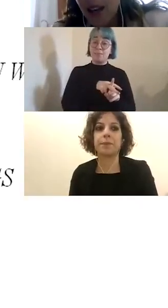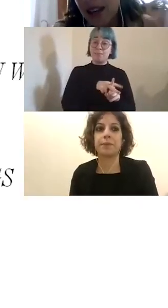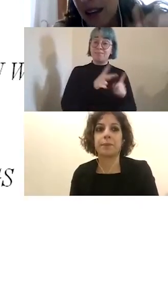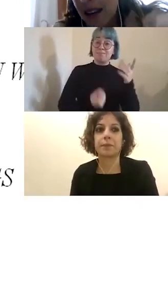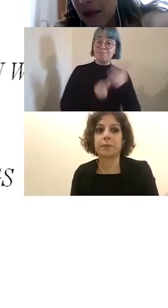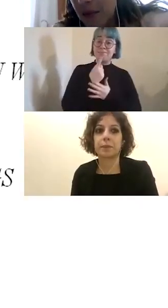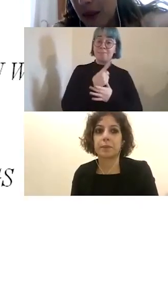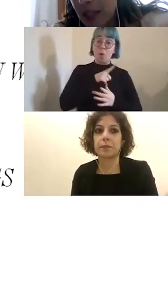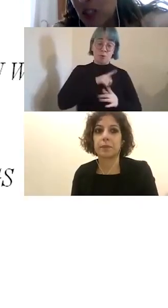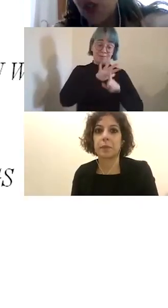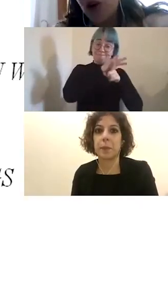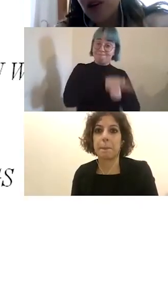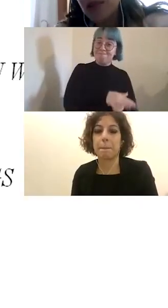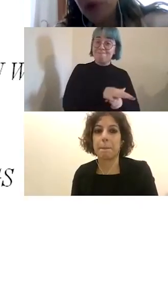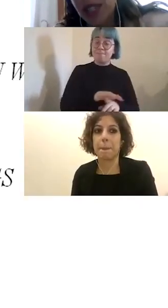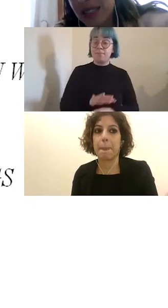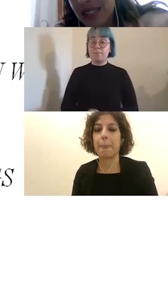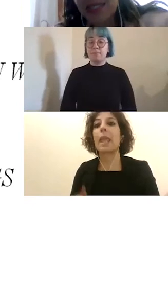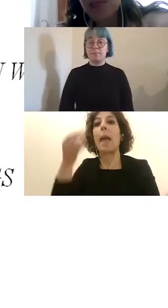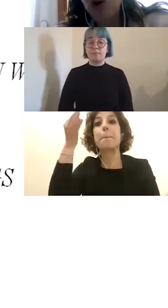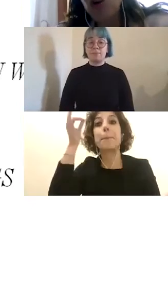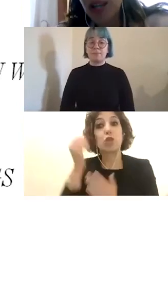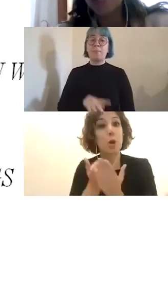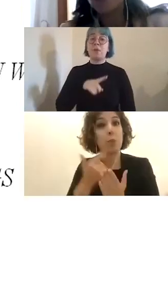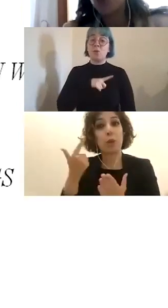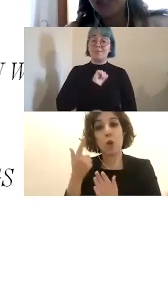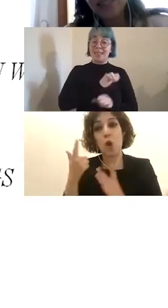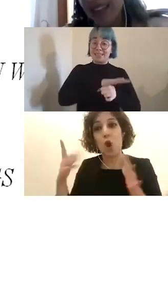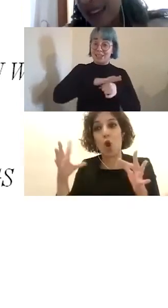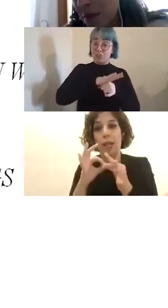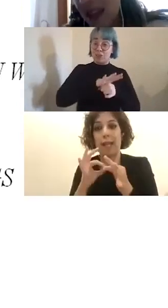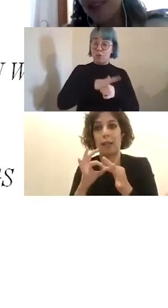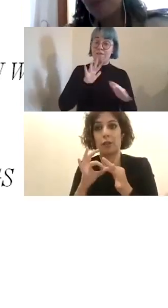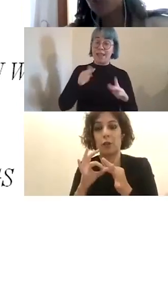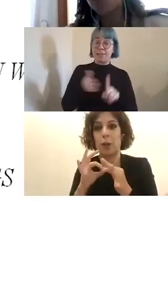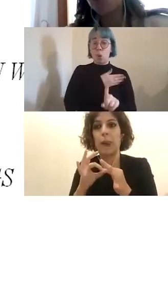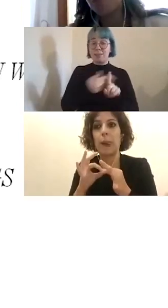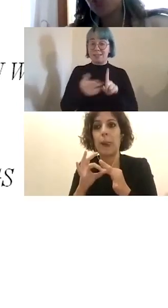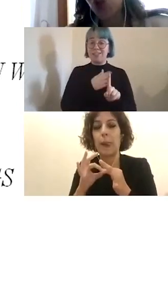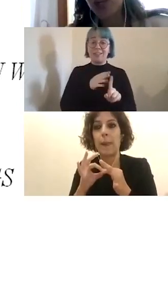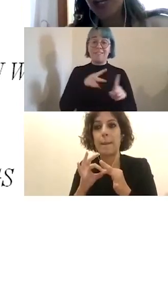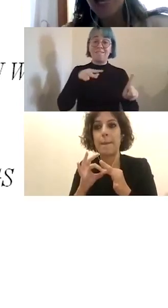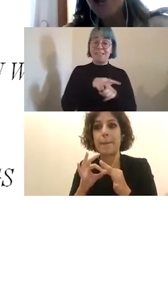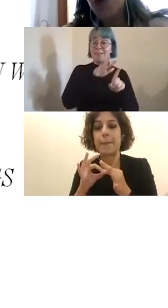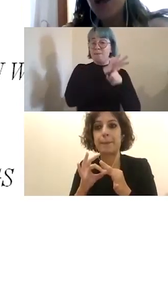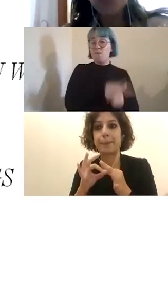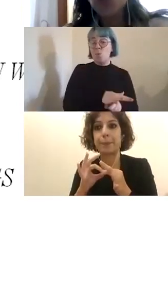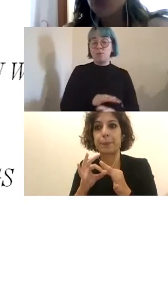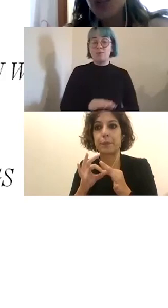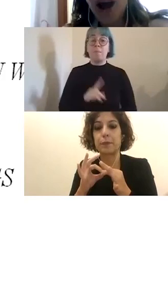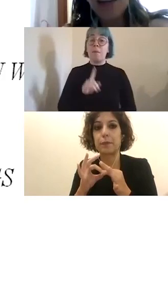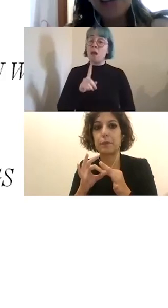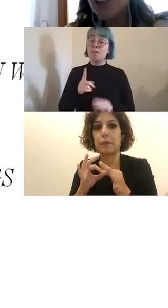because the victim was forced due to the condition of exploitation. There is another